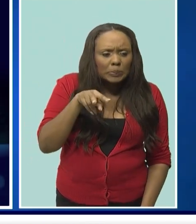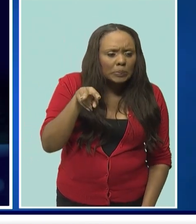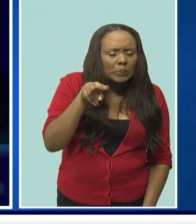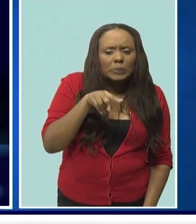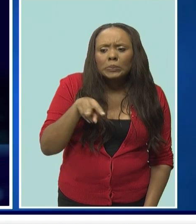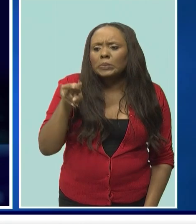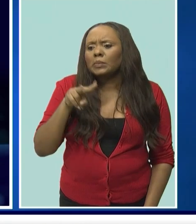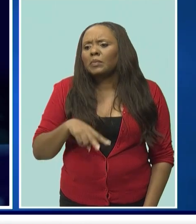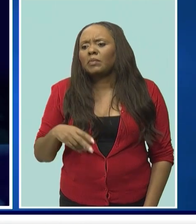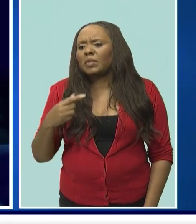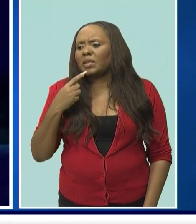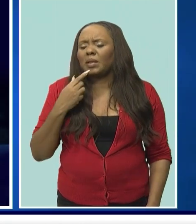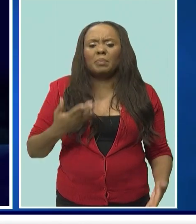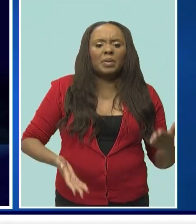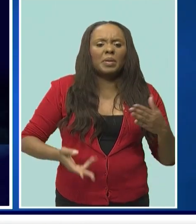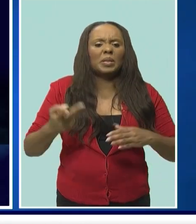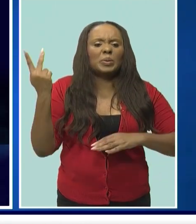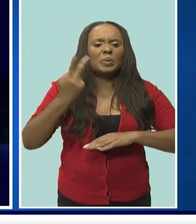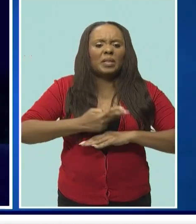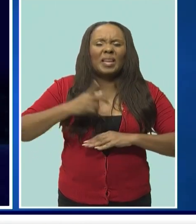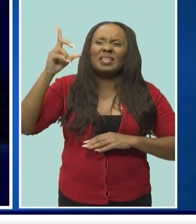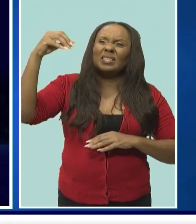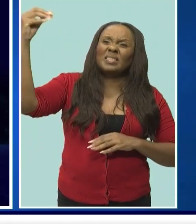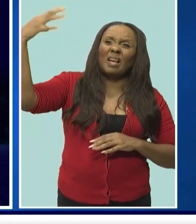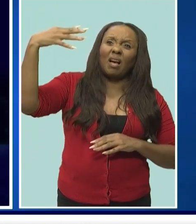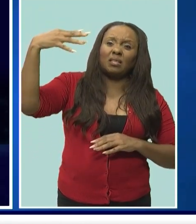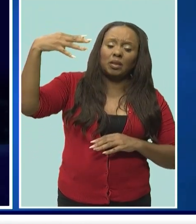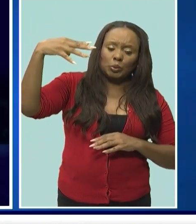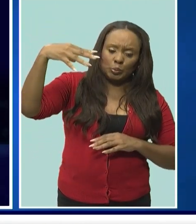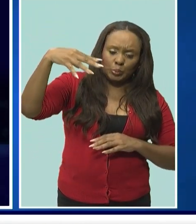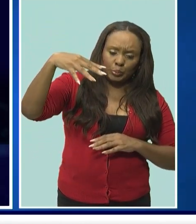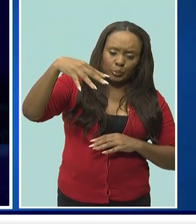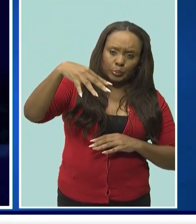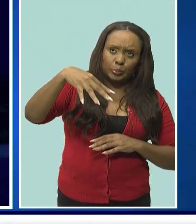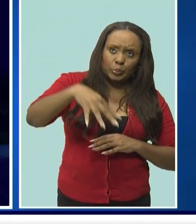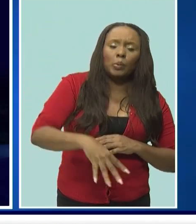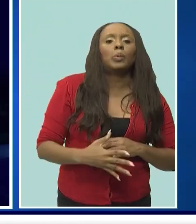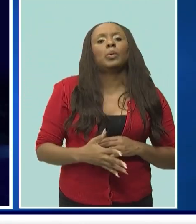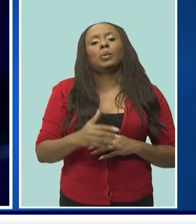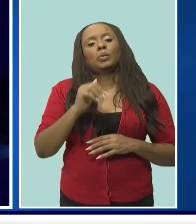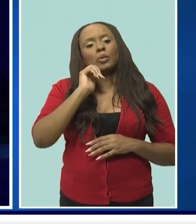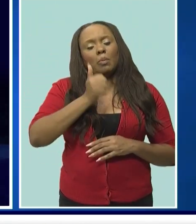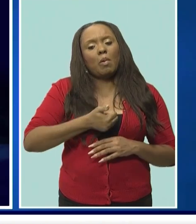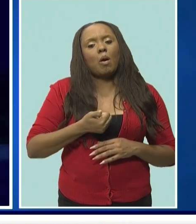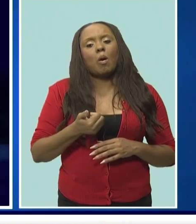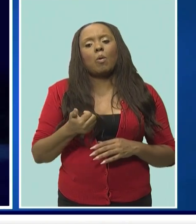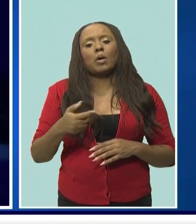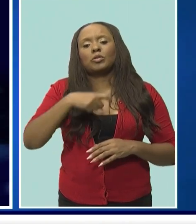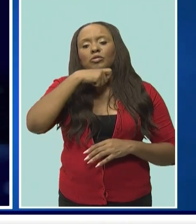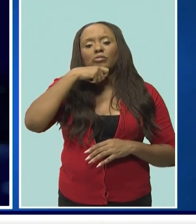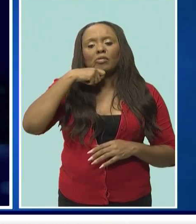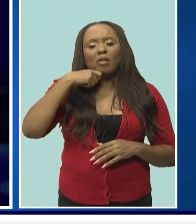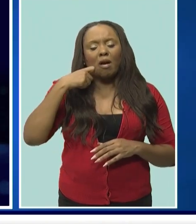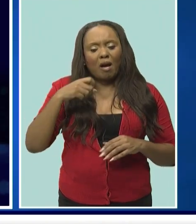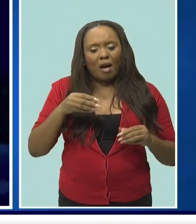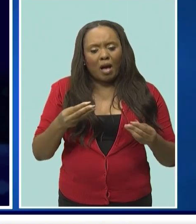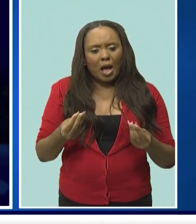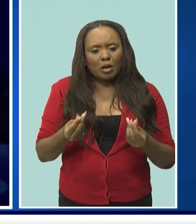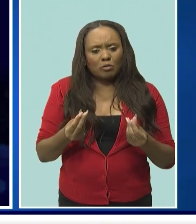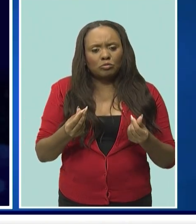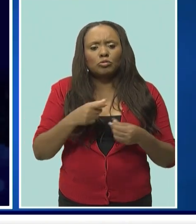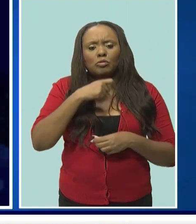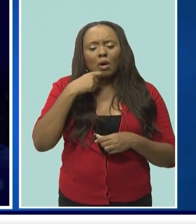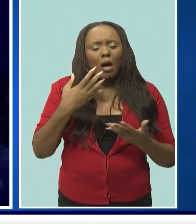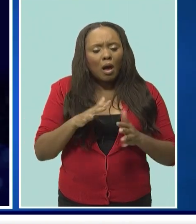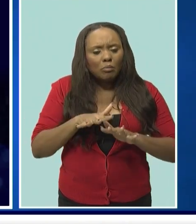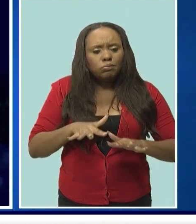maybe if we get 2 days of consistent sunshine, being today and tomorrow, we might still be able to pull it off. That was just us